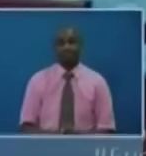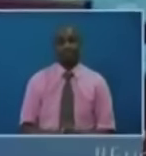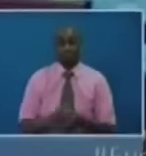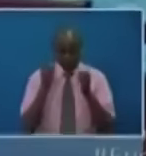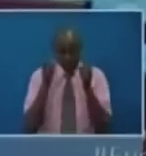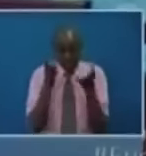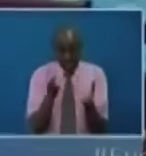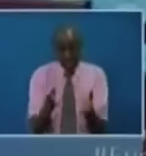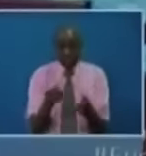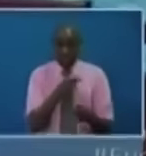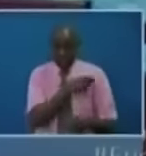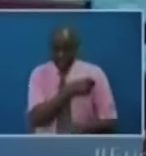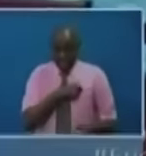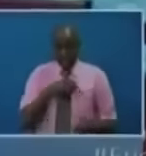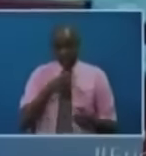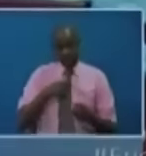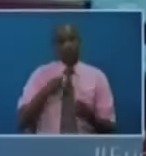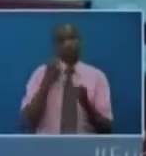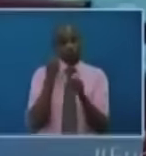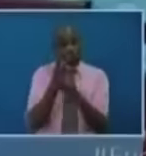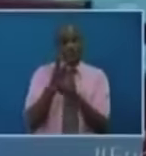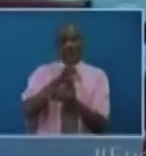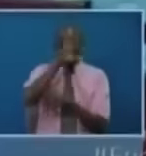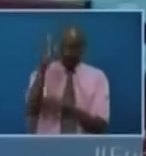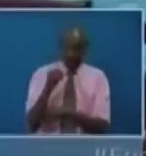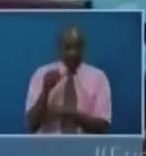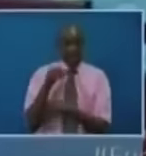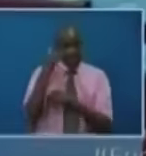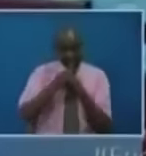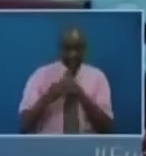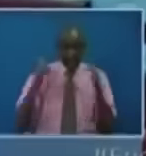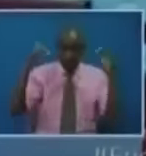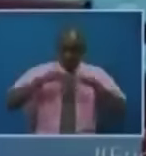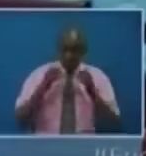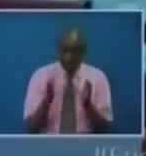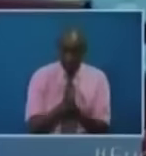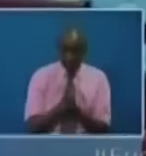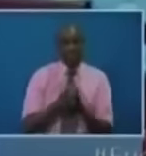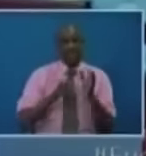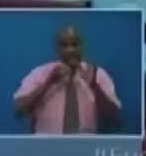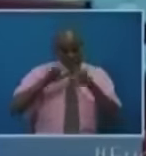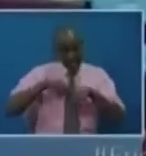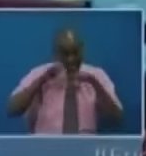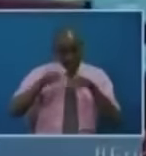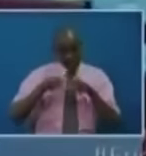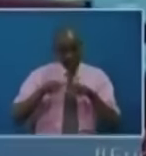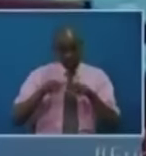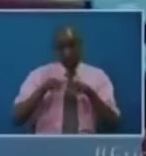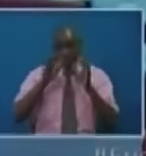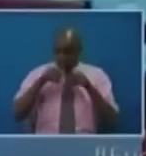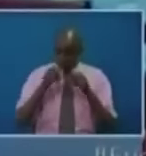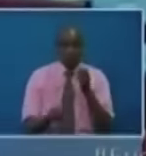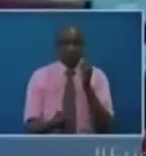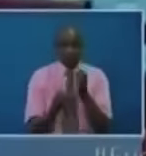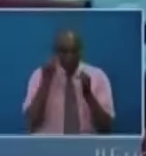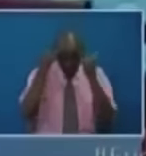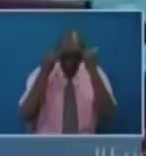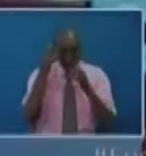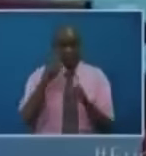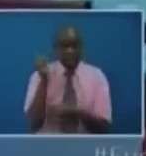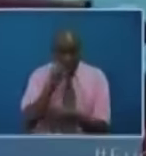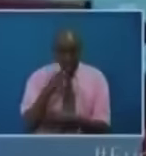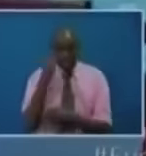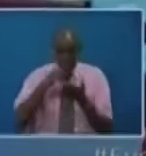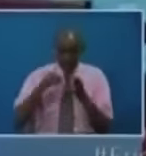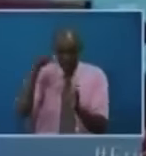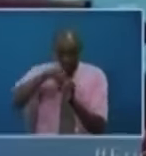All right, now delegates from more than 12 African countries attending a conference on agricultural innovation in Nairobi have emphasized that